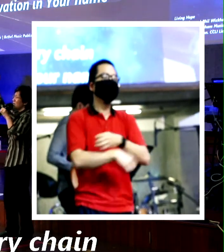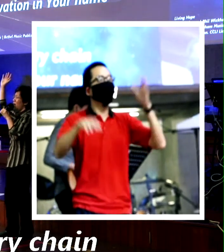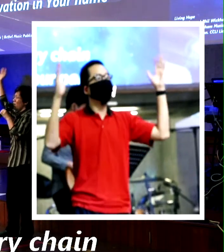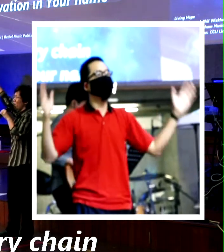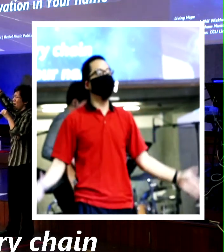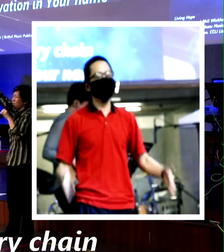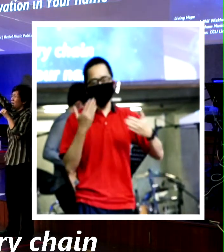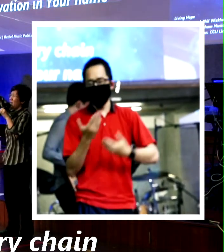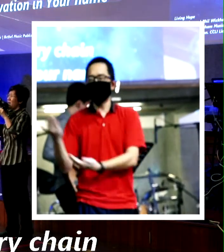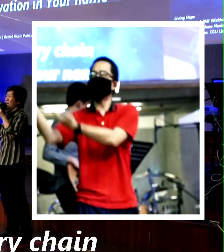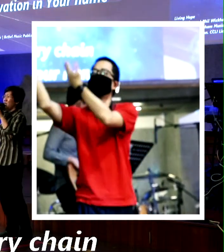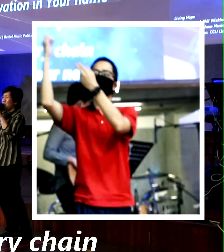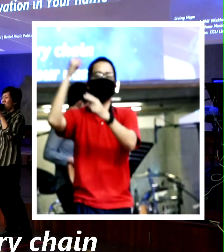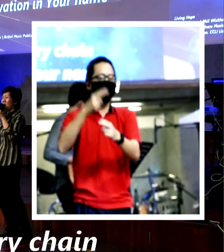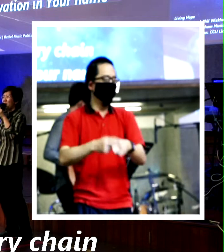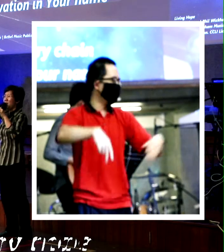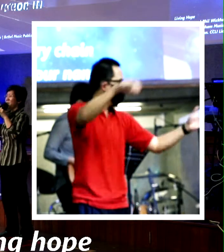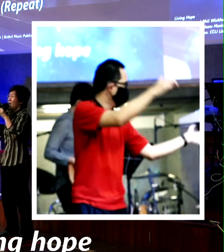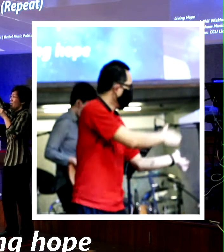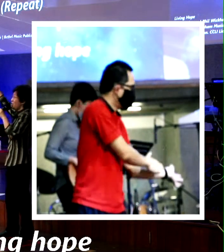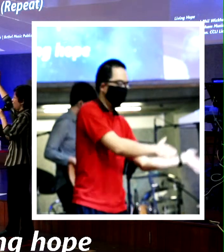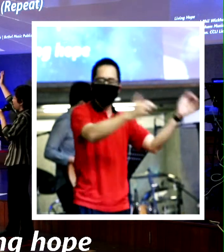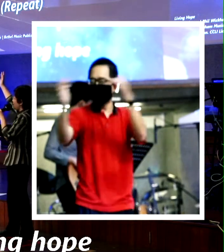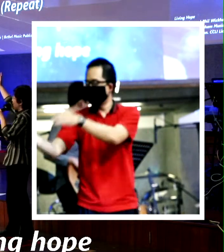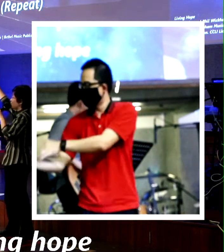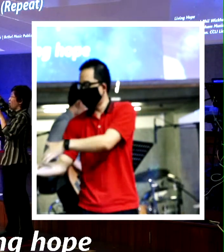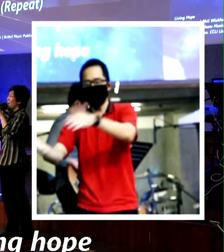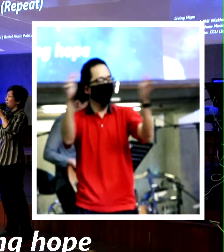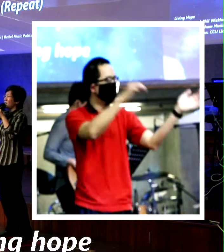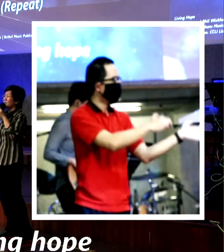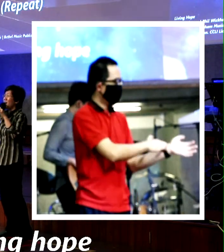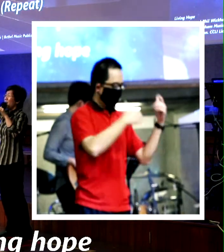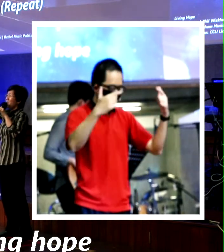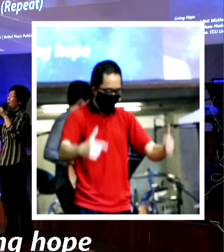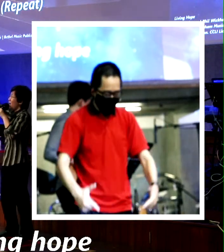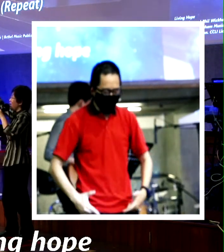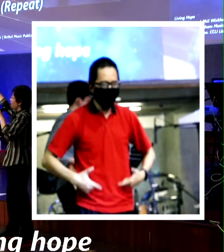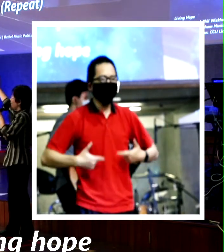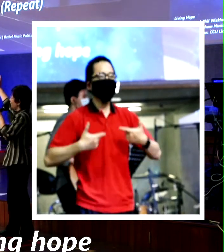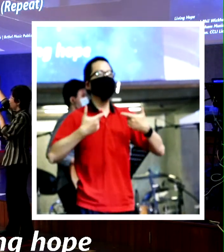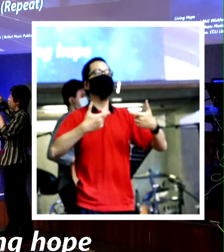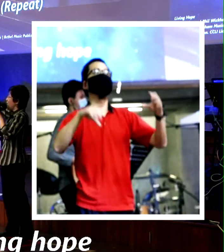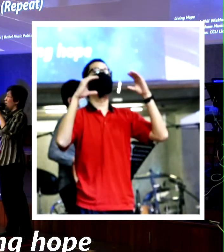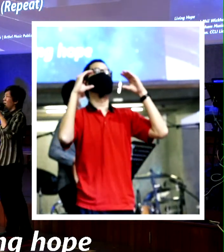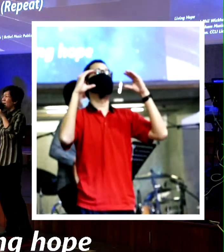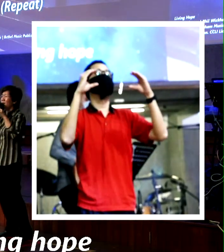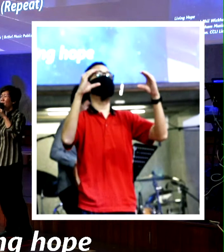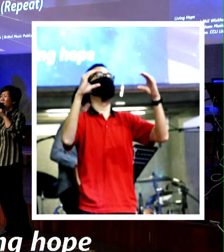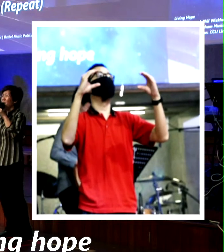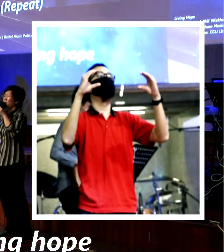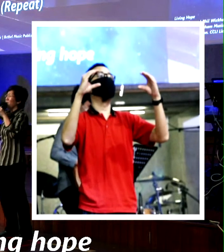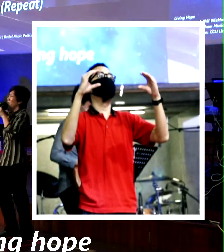There's salvation your name, Jesus Christ, my